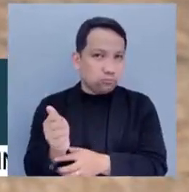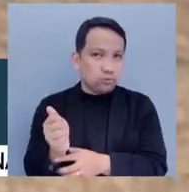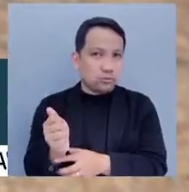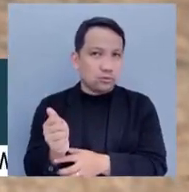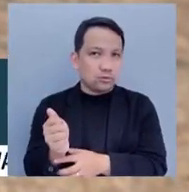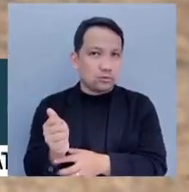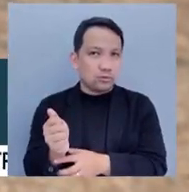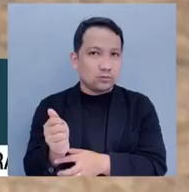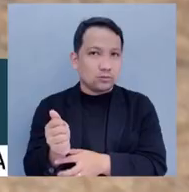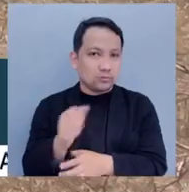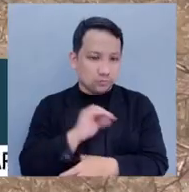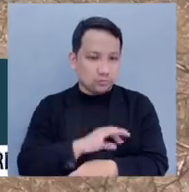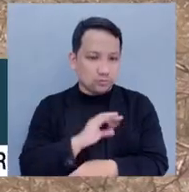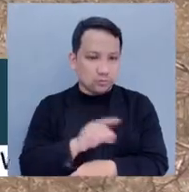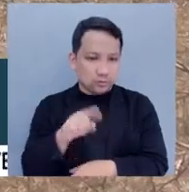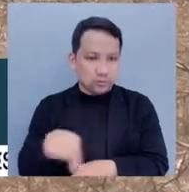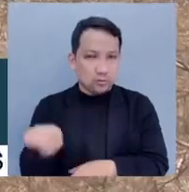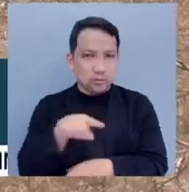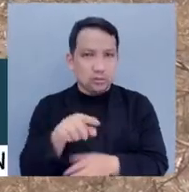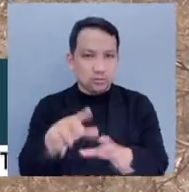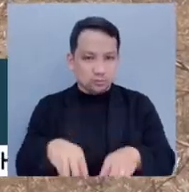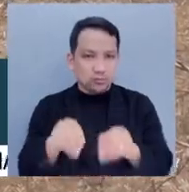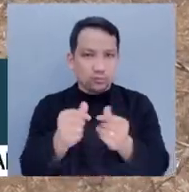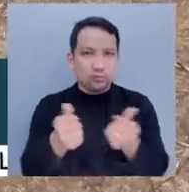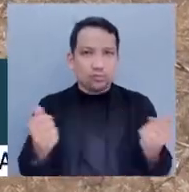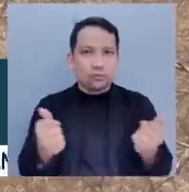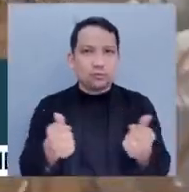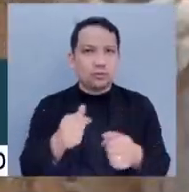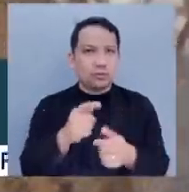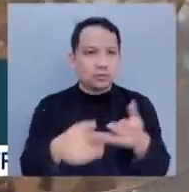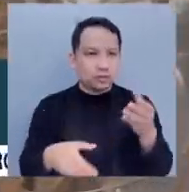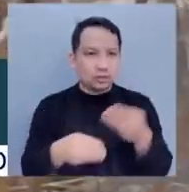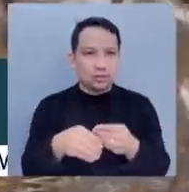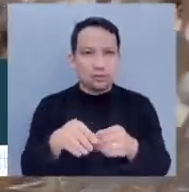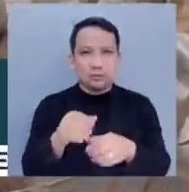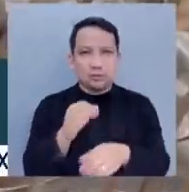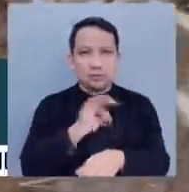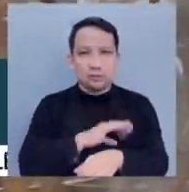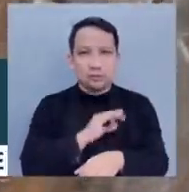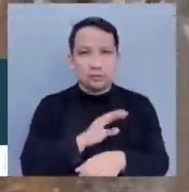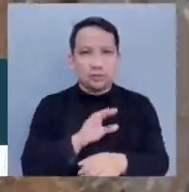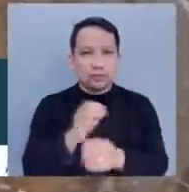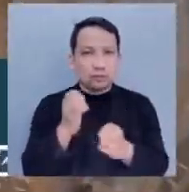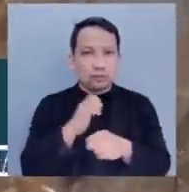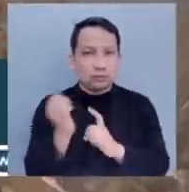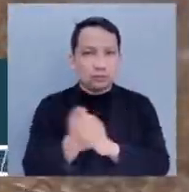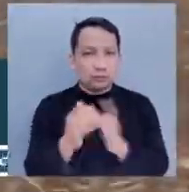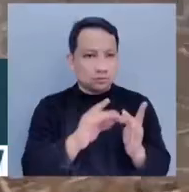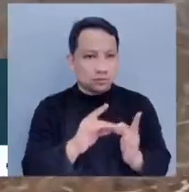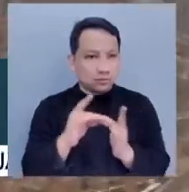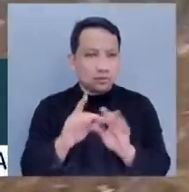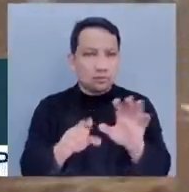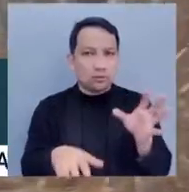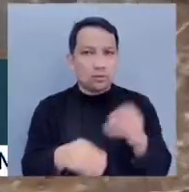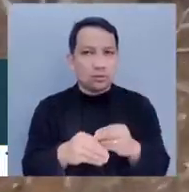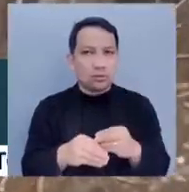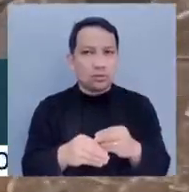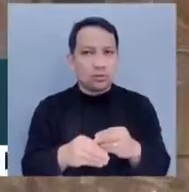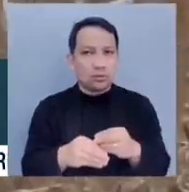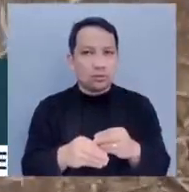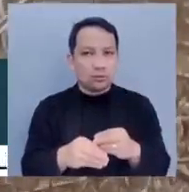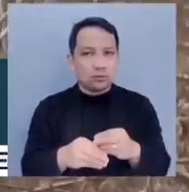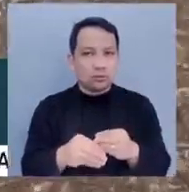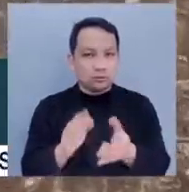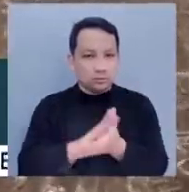tremendously beneficial to the soil. Another benefit would be cost effectiveness, especially with the rising gas prices.